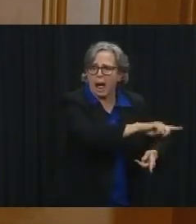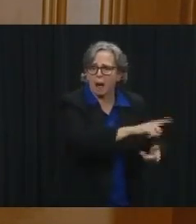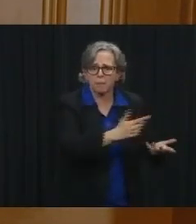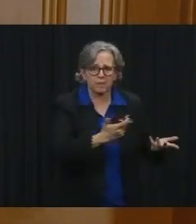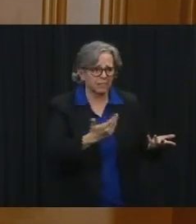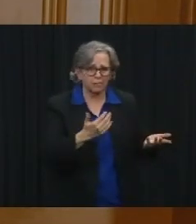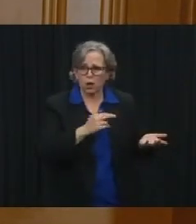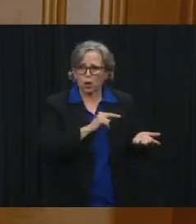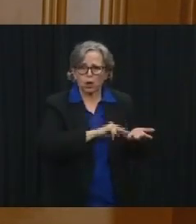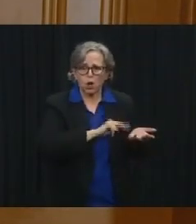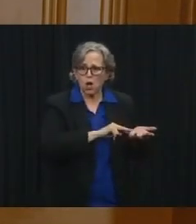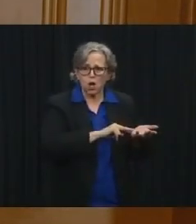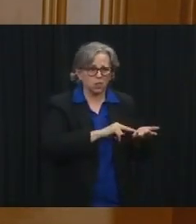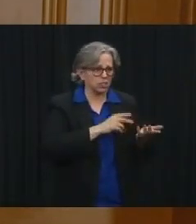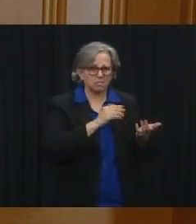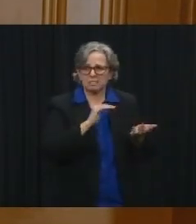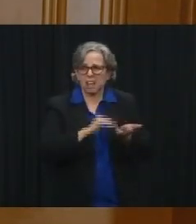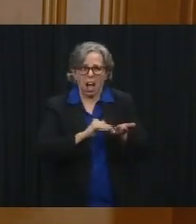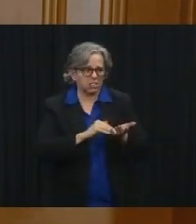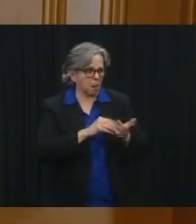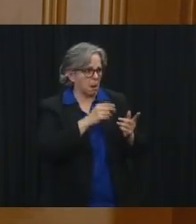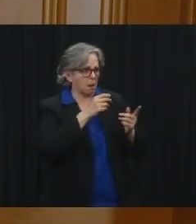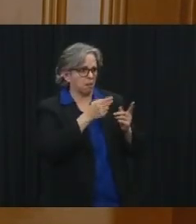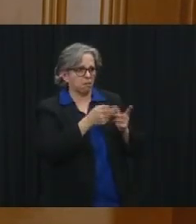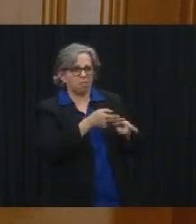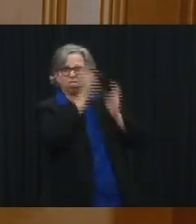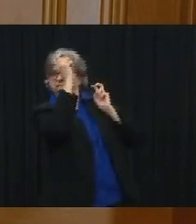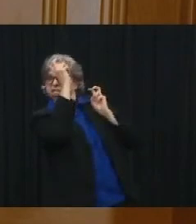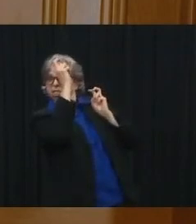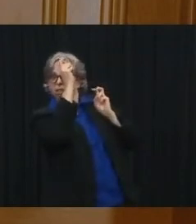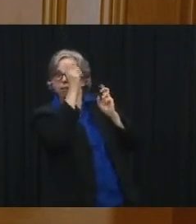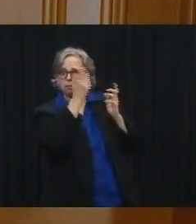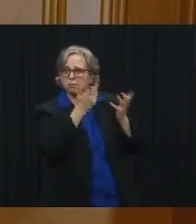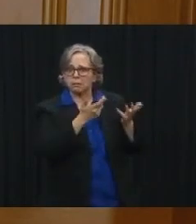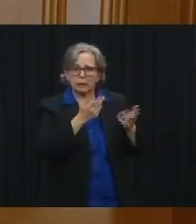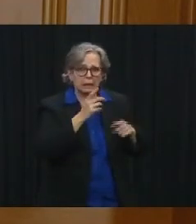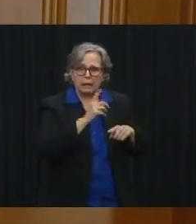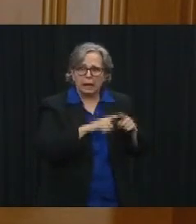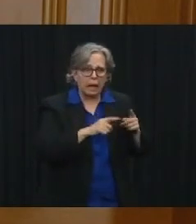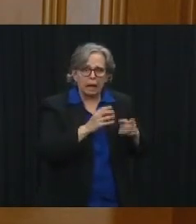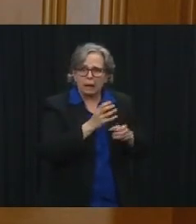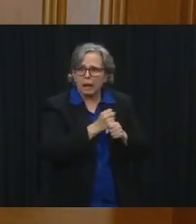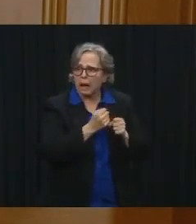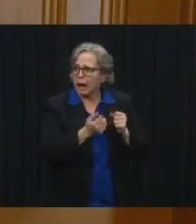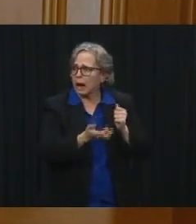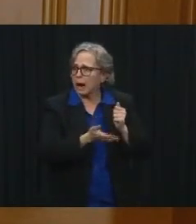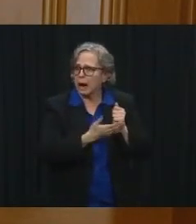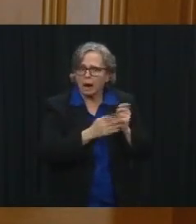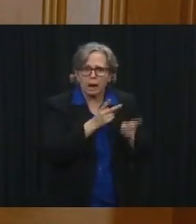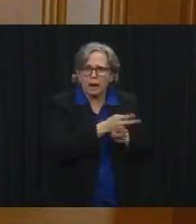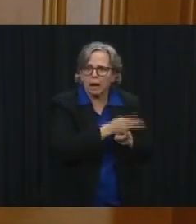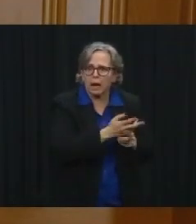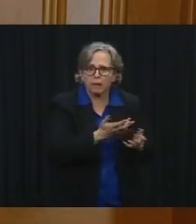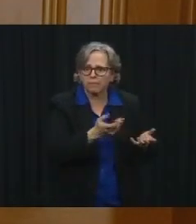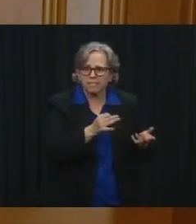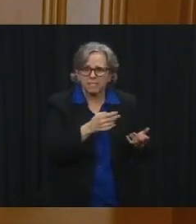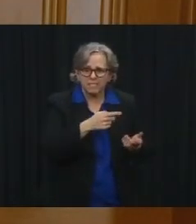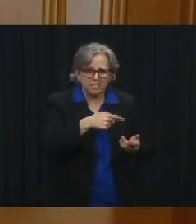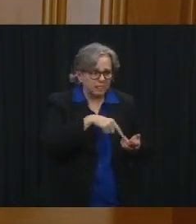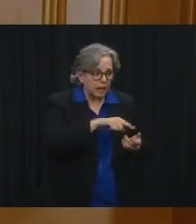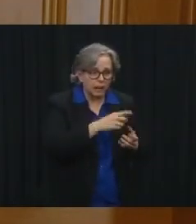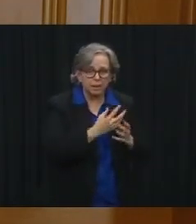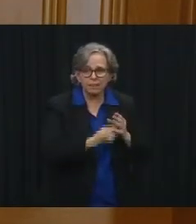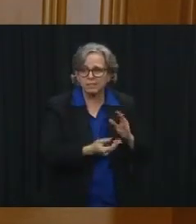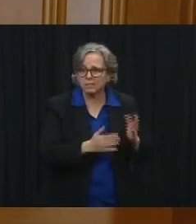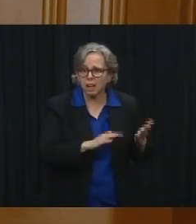get sick and don't get the care that they need, if they die because we do not